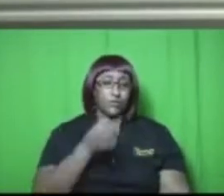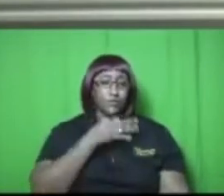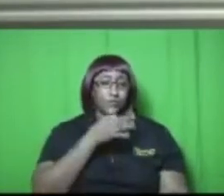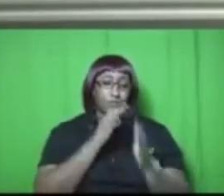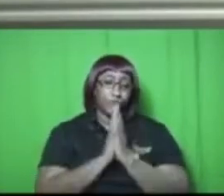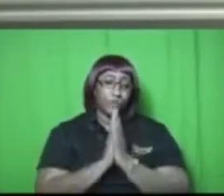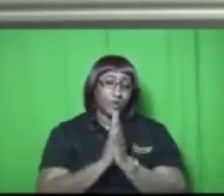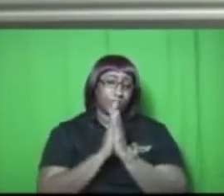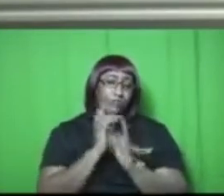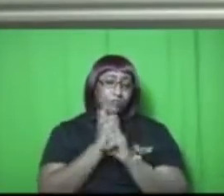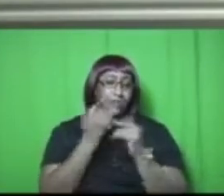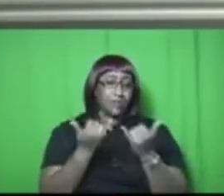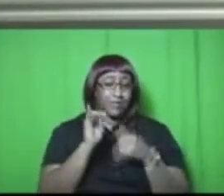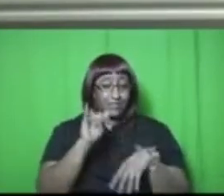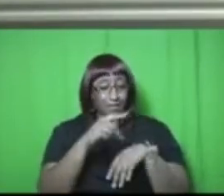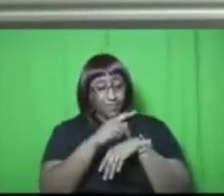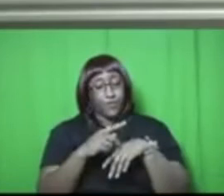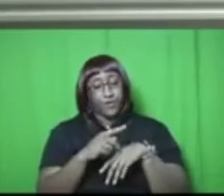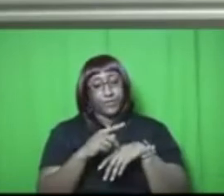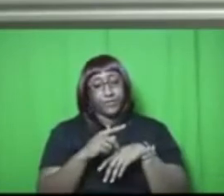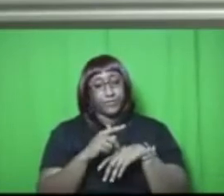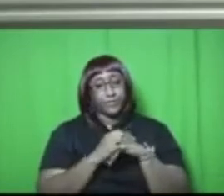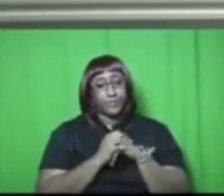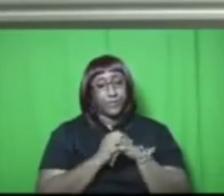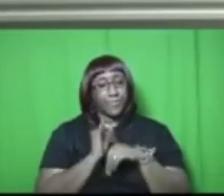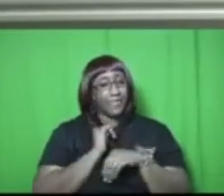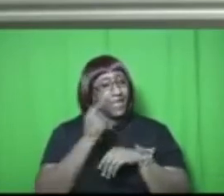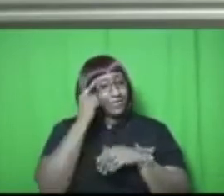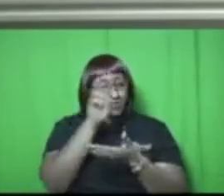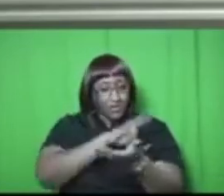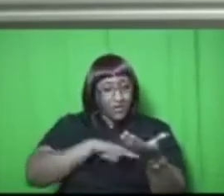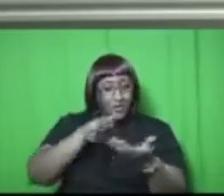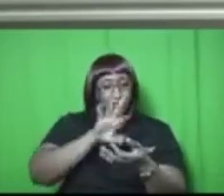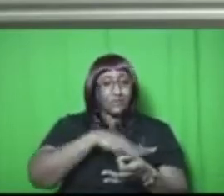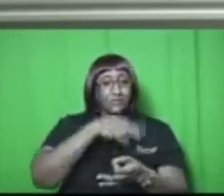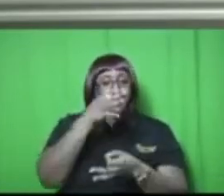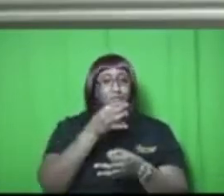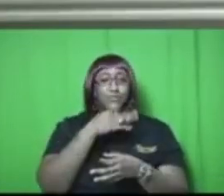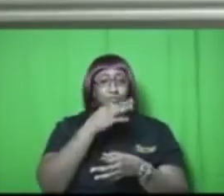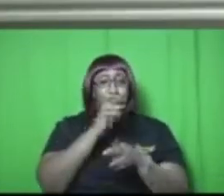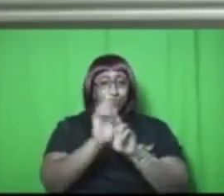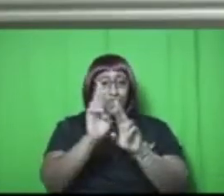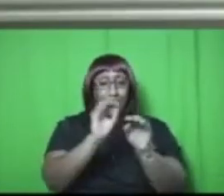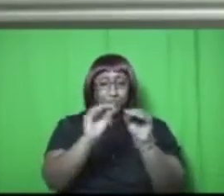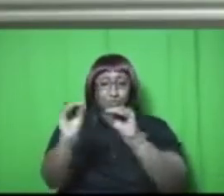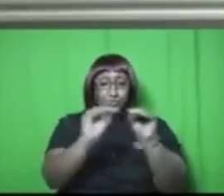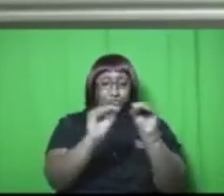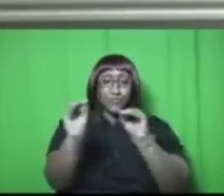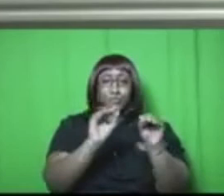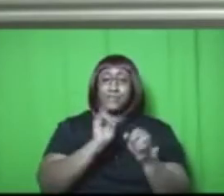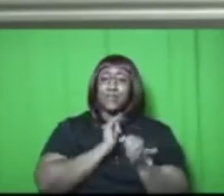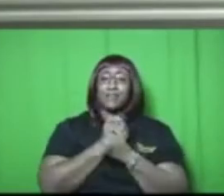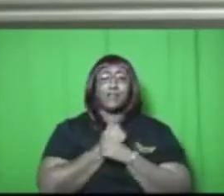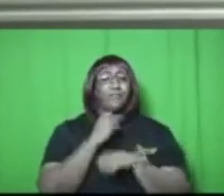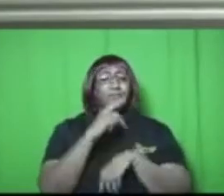Right now, that part of that song, and we're about to pray right now, but I think the Holy Ghost is about to move right now on yes, somebody. Yes. I love the part